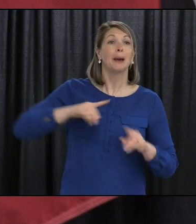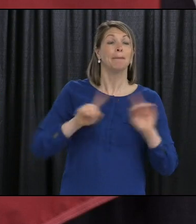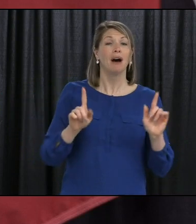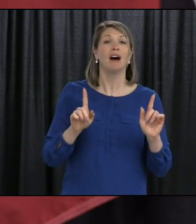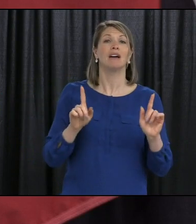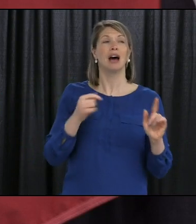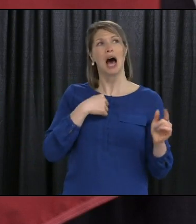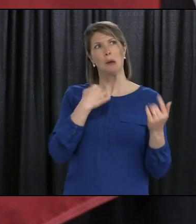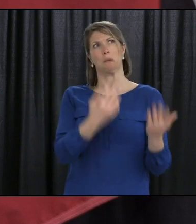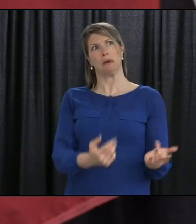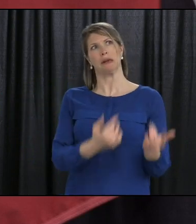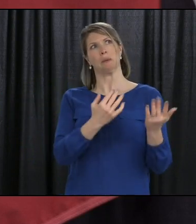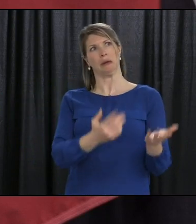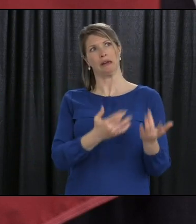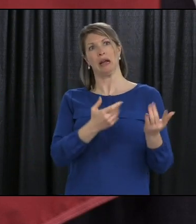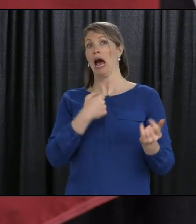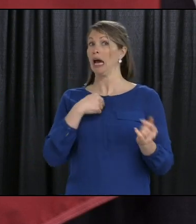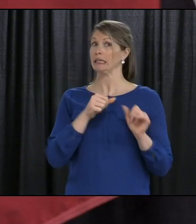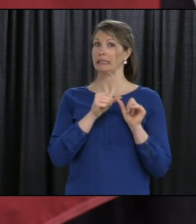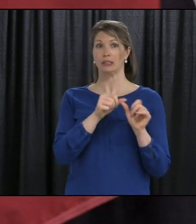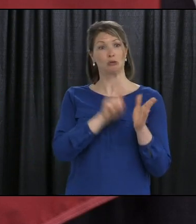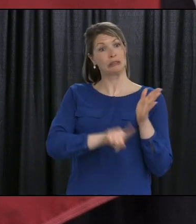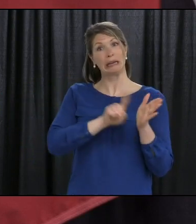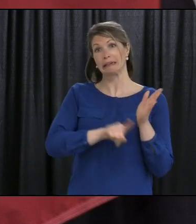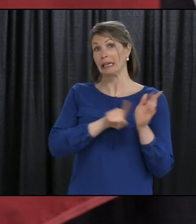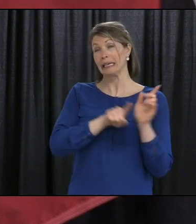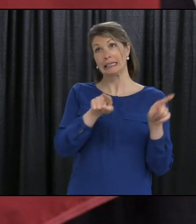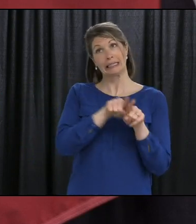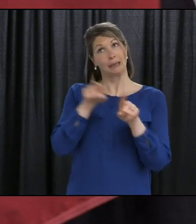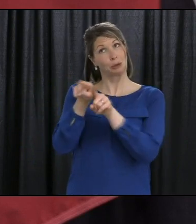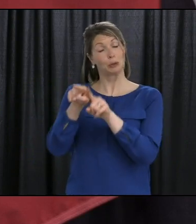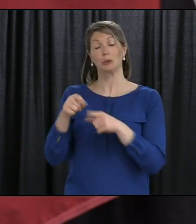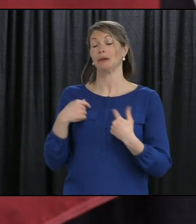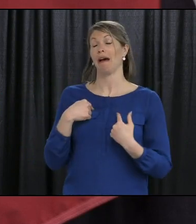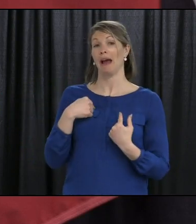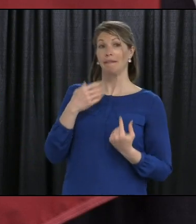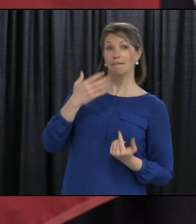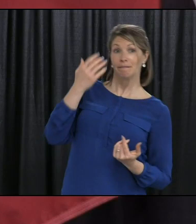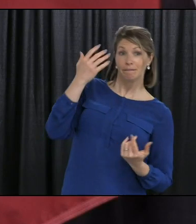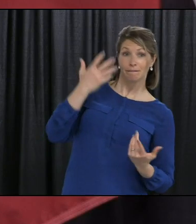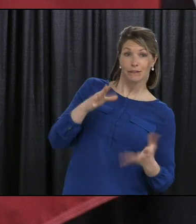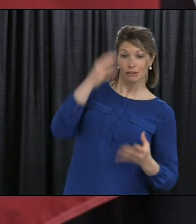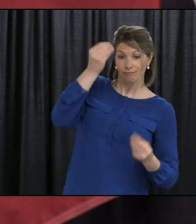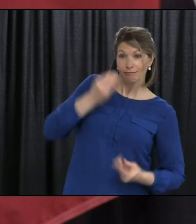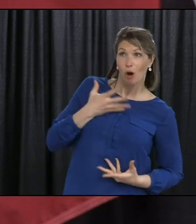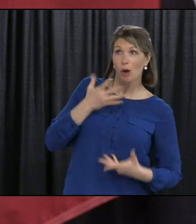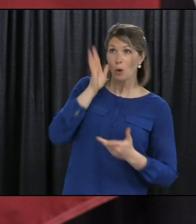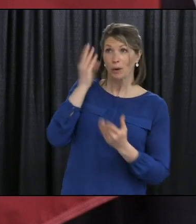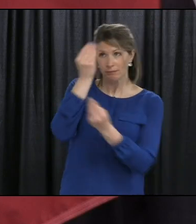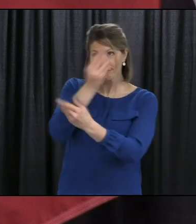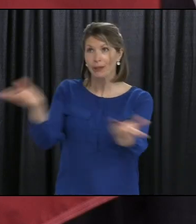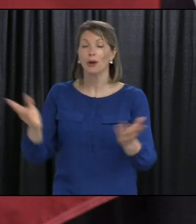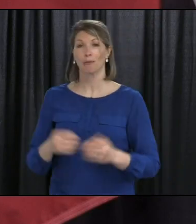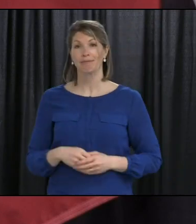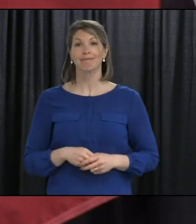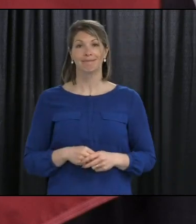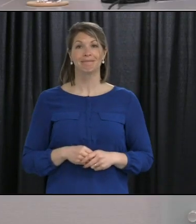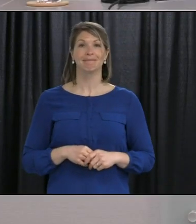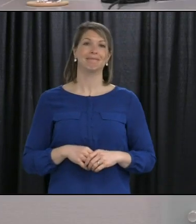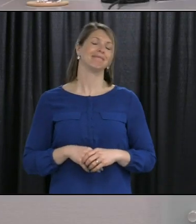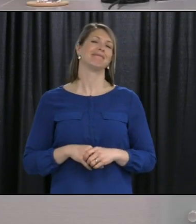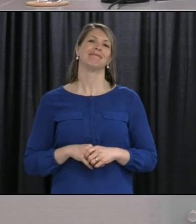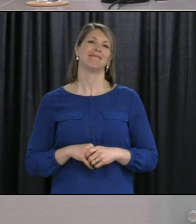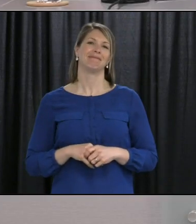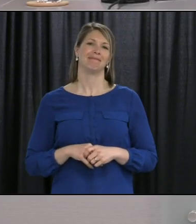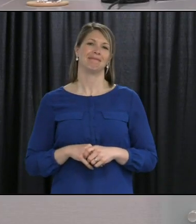waiting for that myself. So I'll keep checking, Ben, and as soon as we know, we'll share that information with you. Great. Thanks so much.